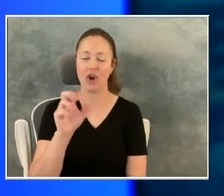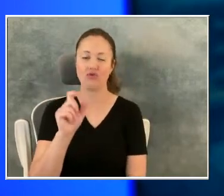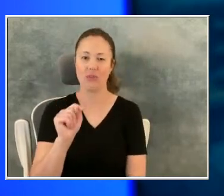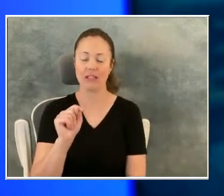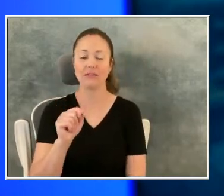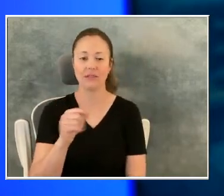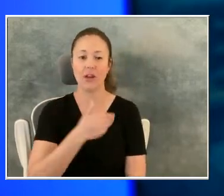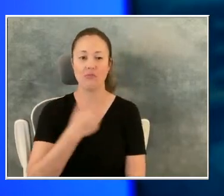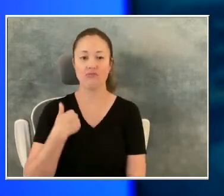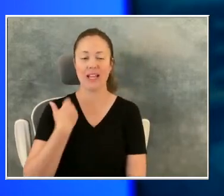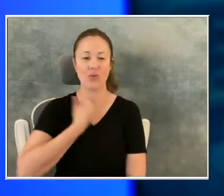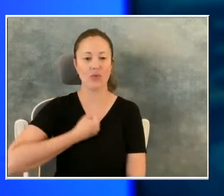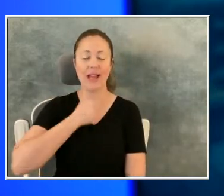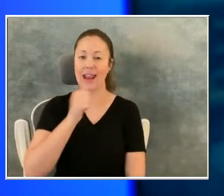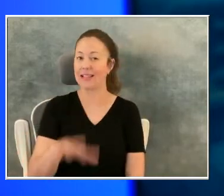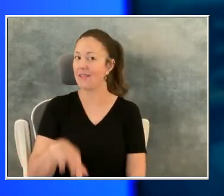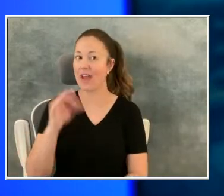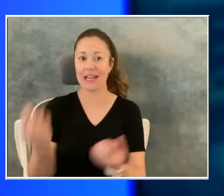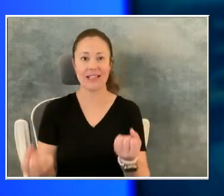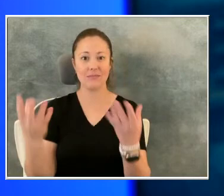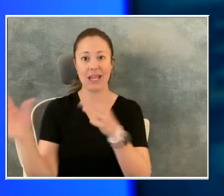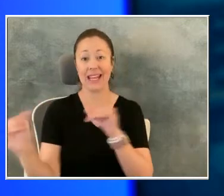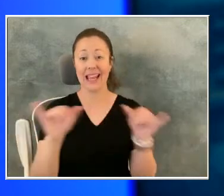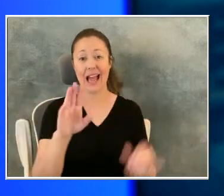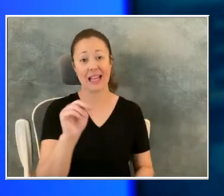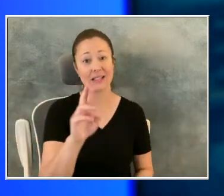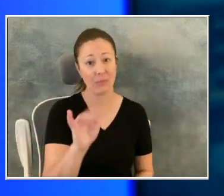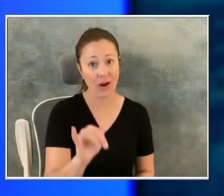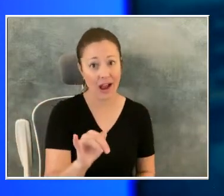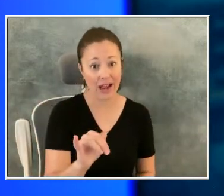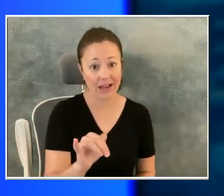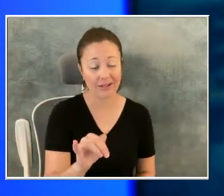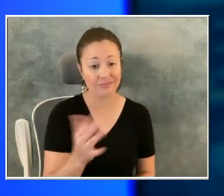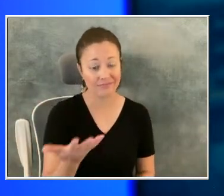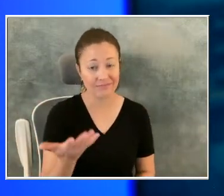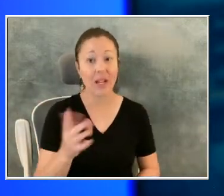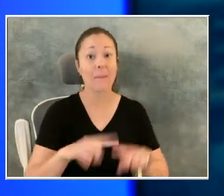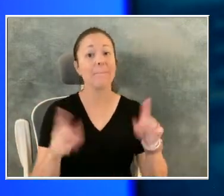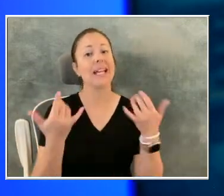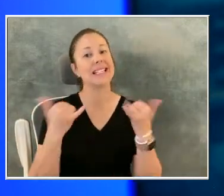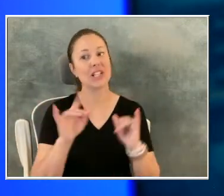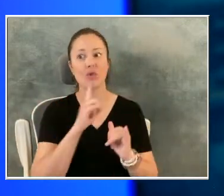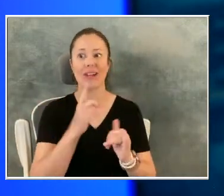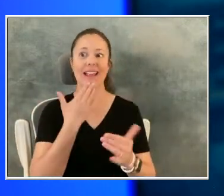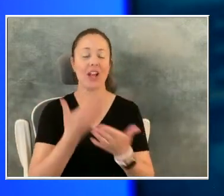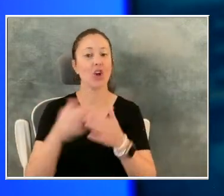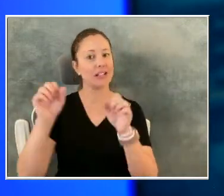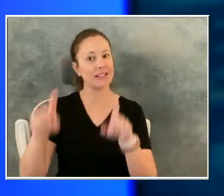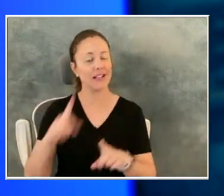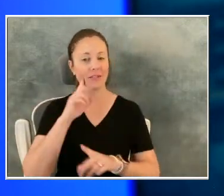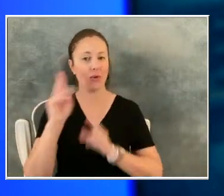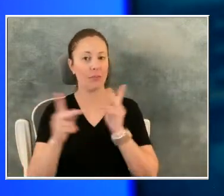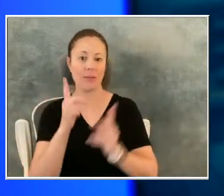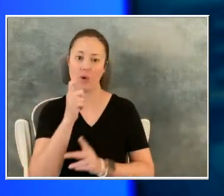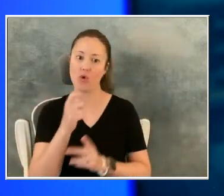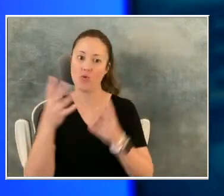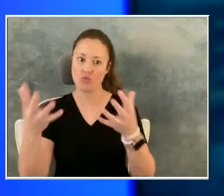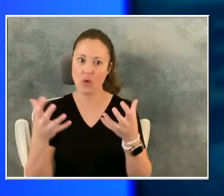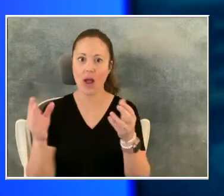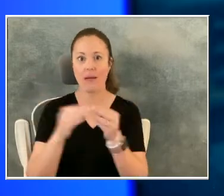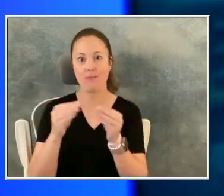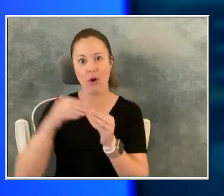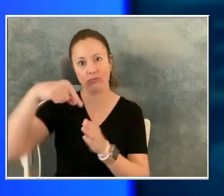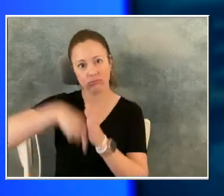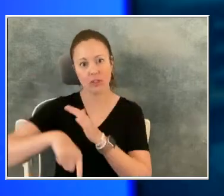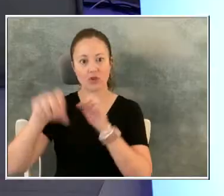many cancers as MRI or contrast-enhanced mammography, but it's still a really good test for patients who desire additional screening for dense